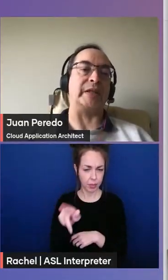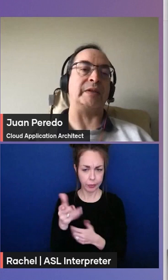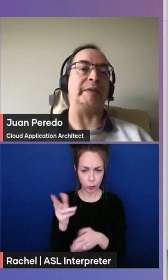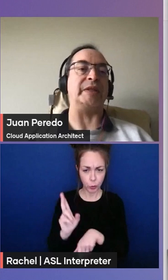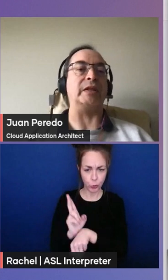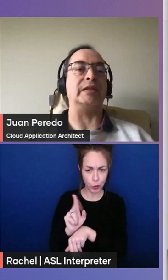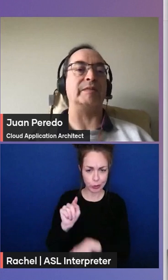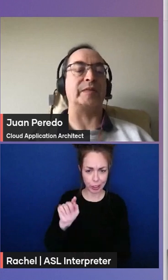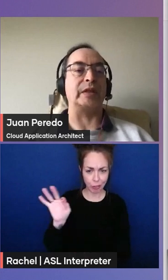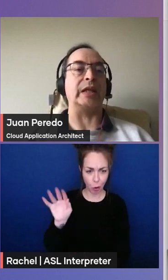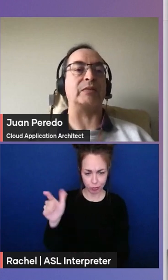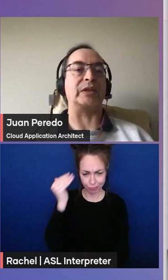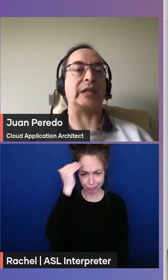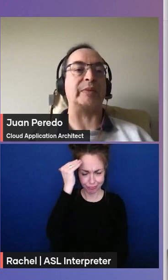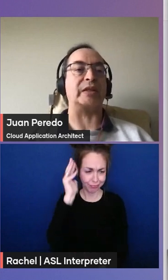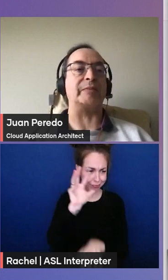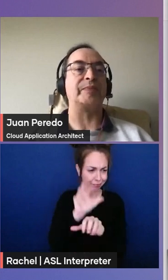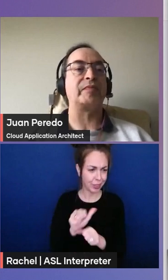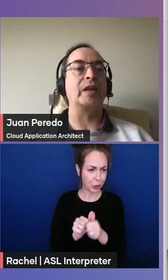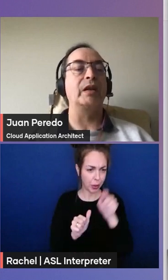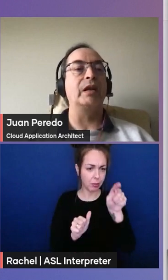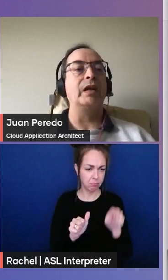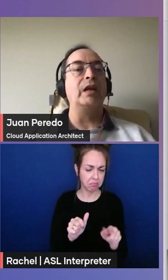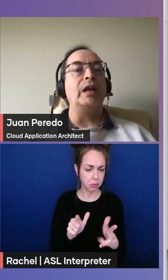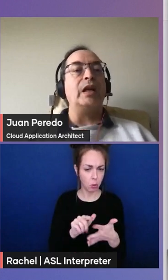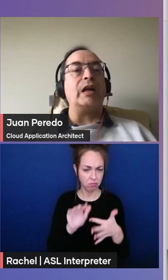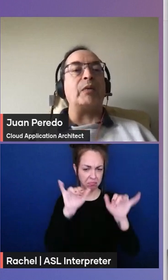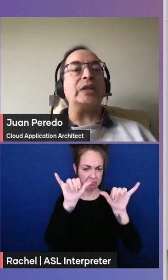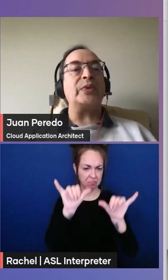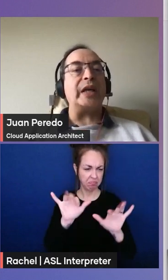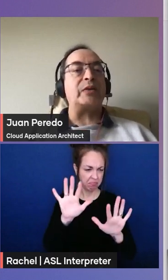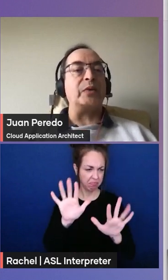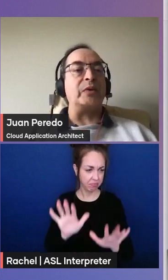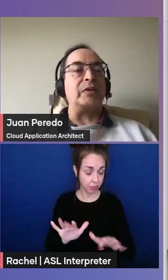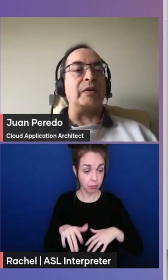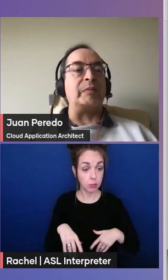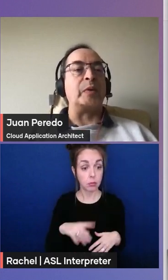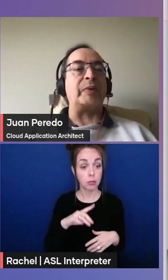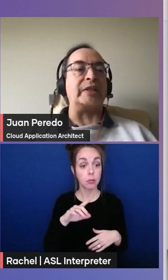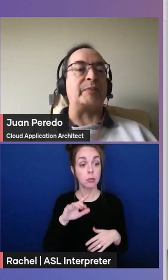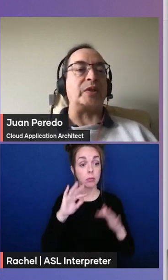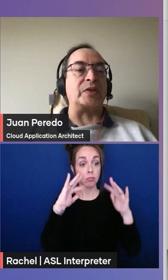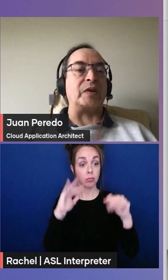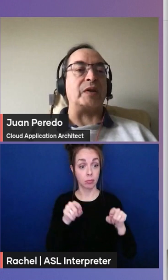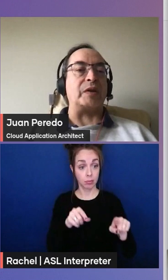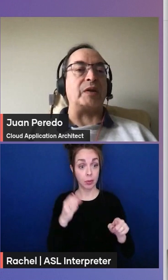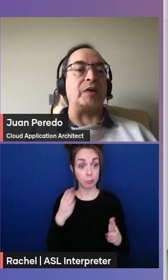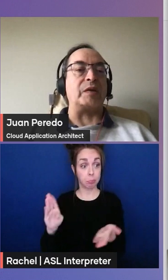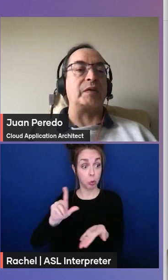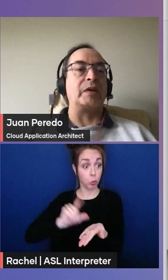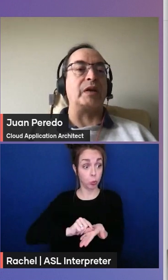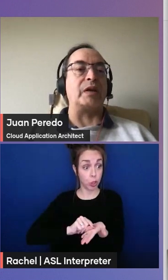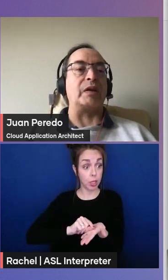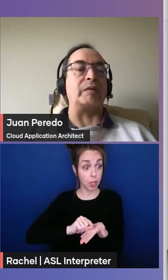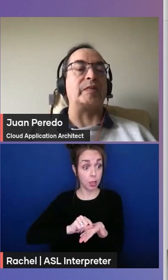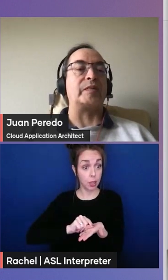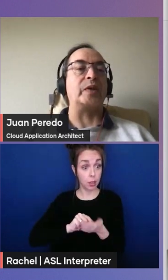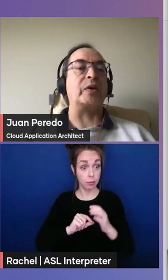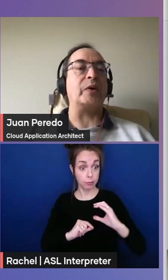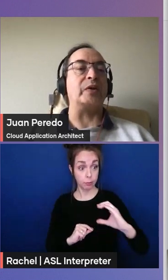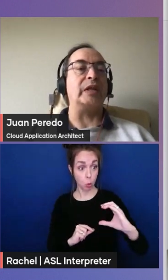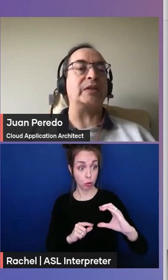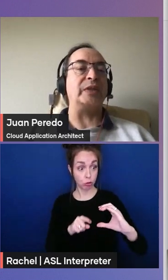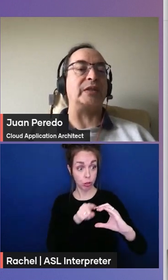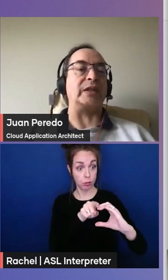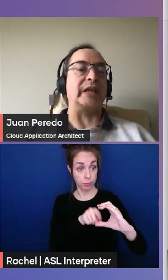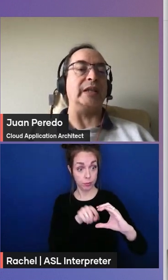probably created your VPC. That's what's expected. Once we get to the blueprints portion of the